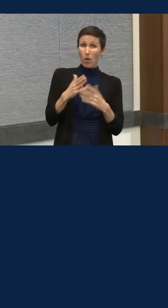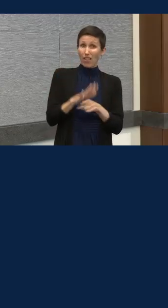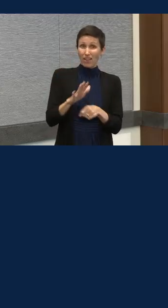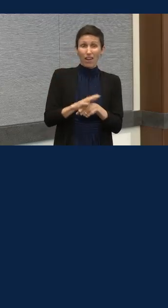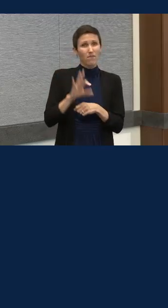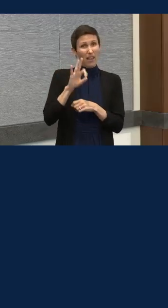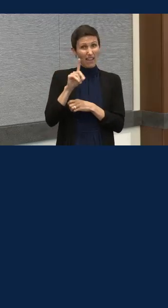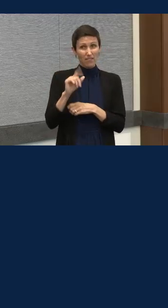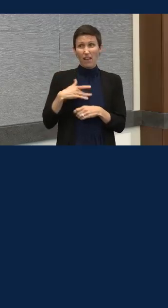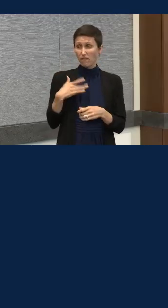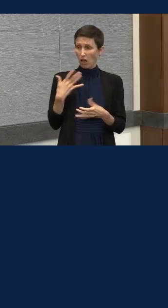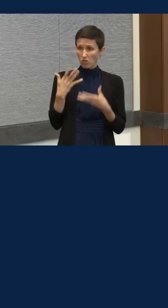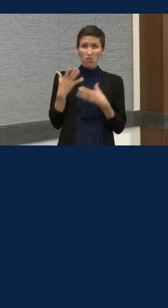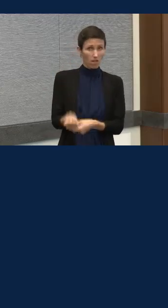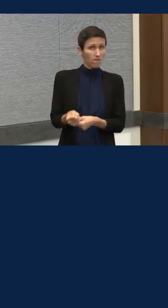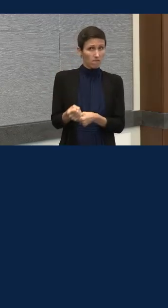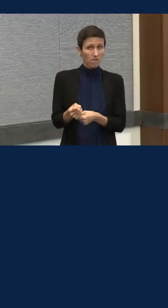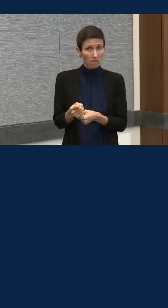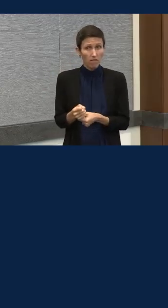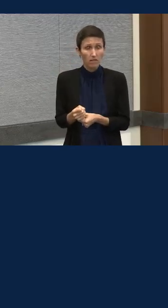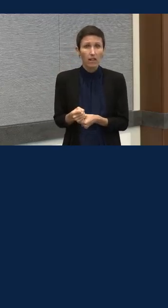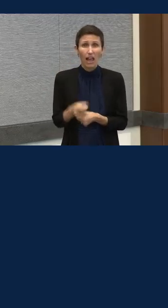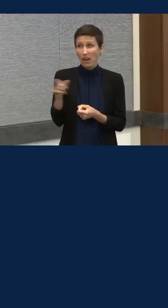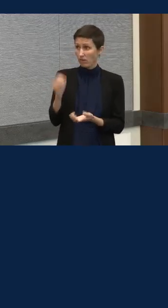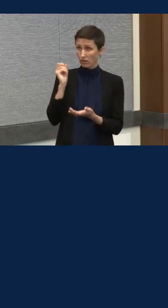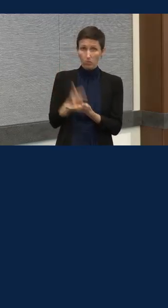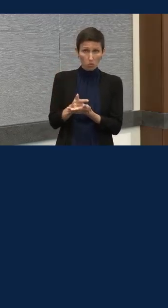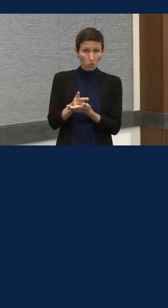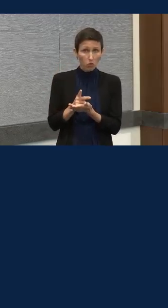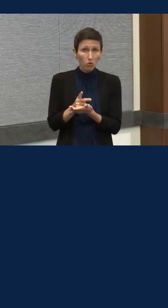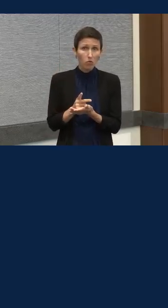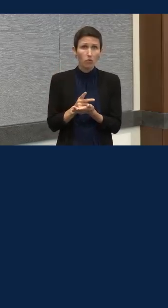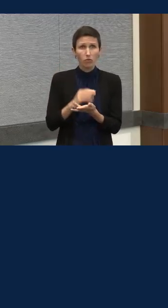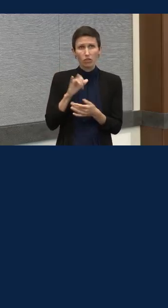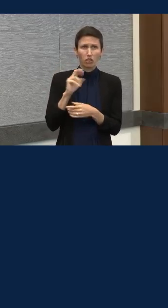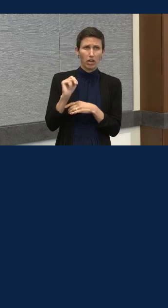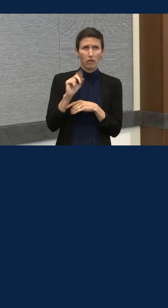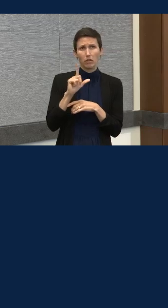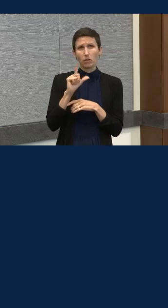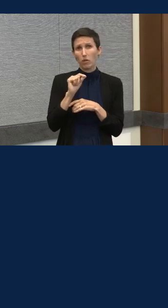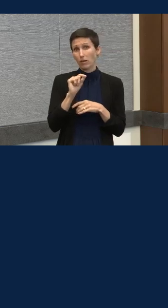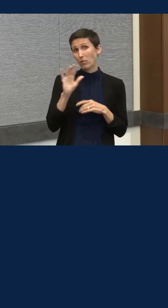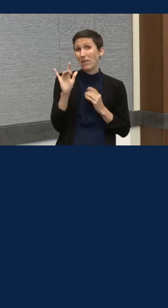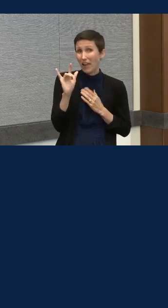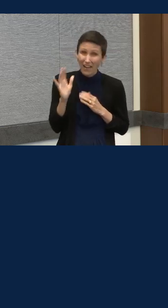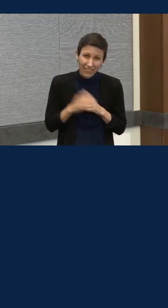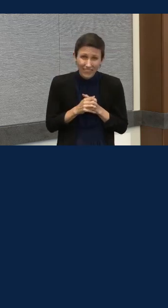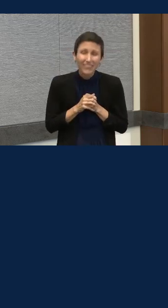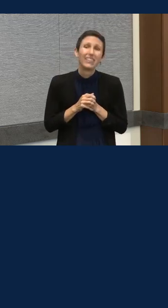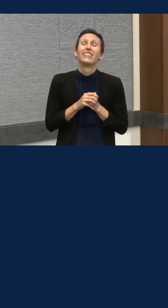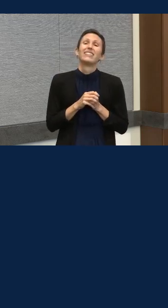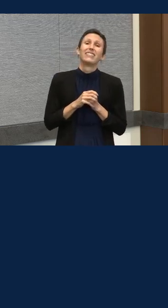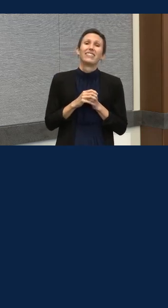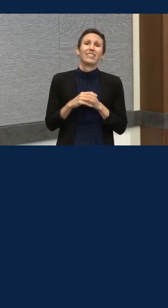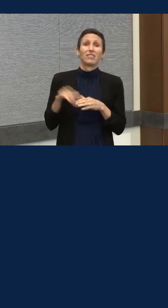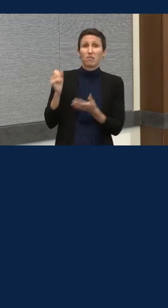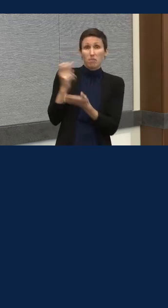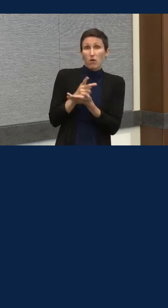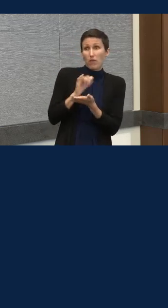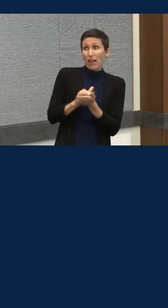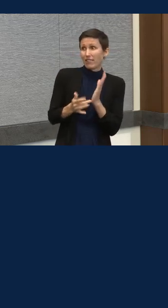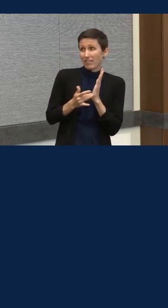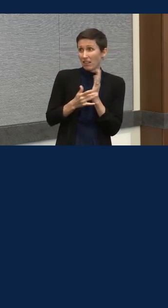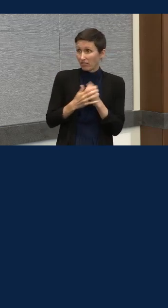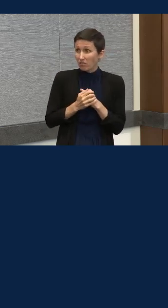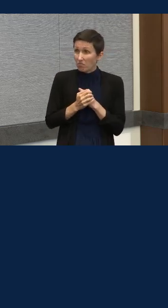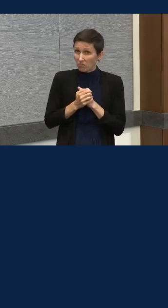enough confidence, and this was approved, let's say, before January 2025, to approve that